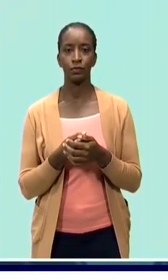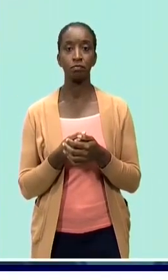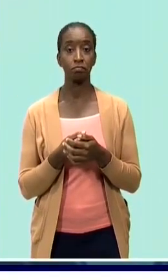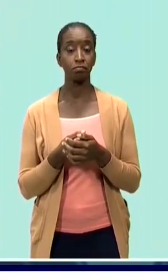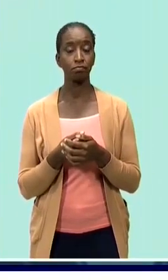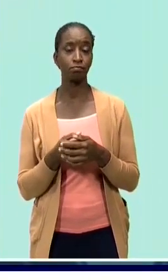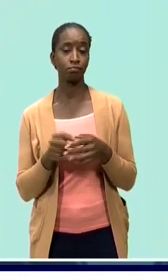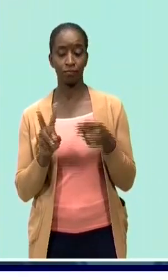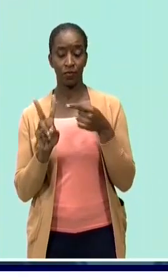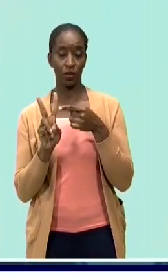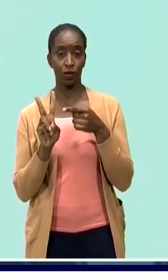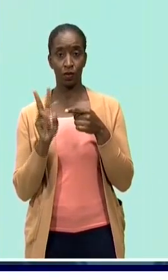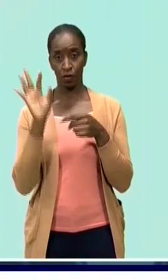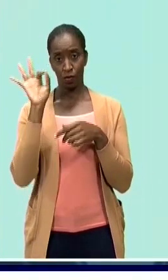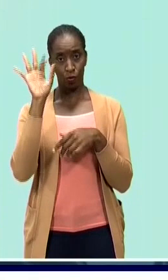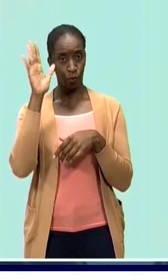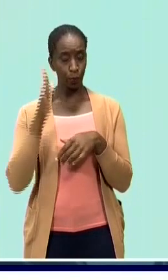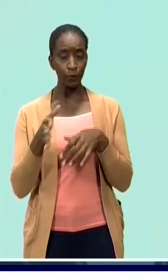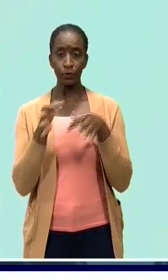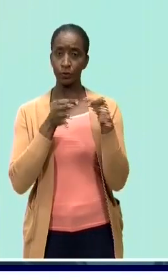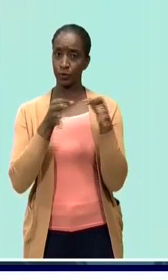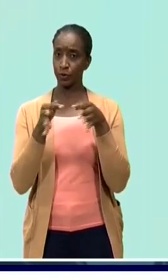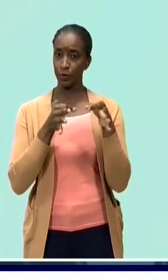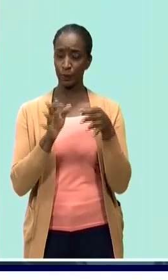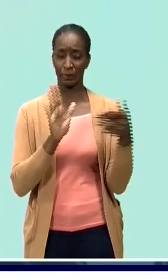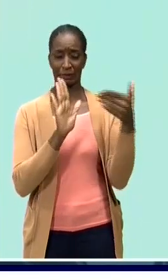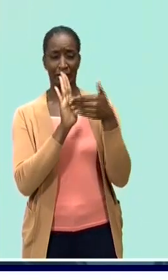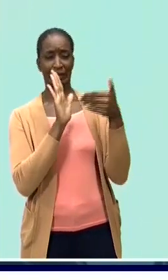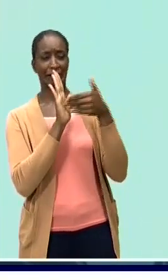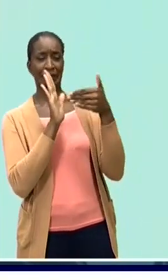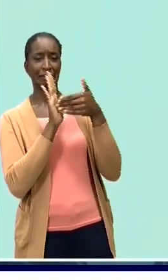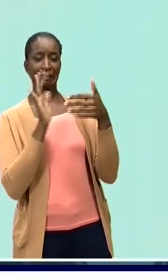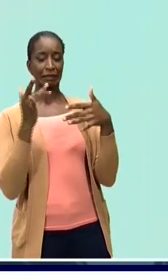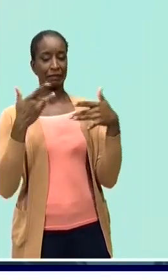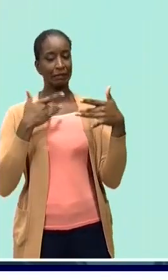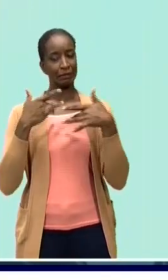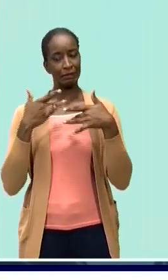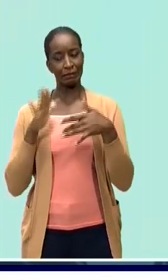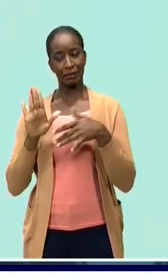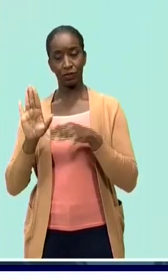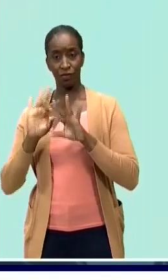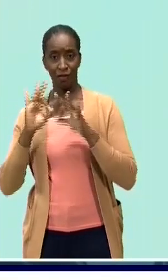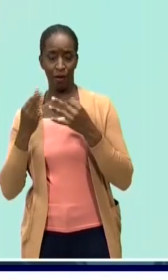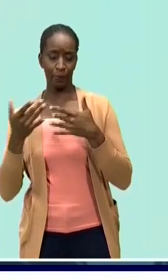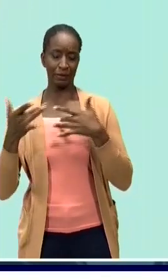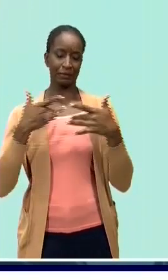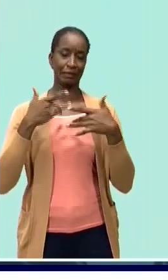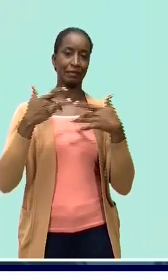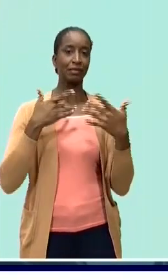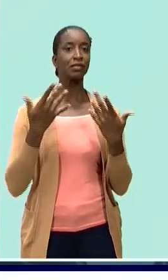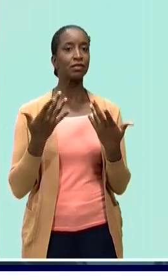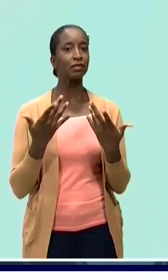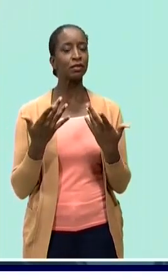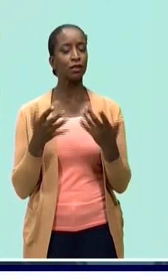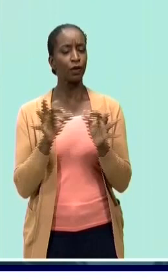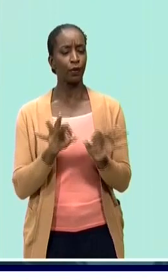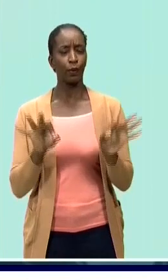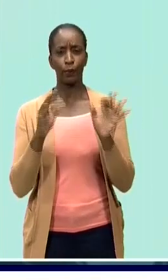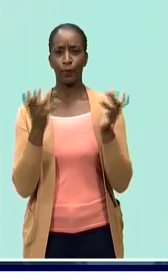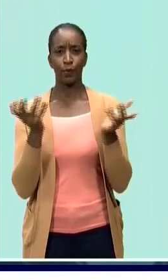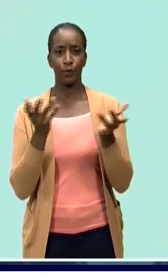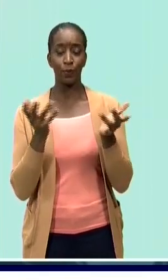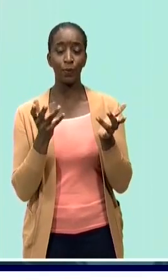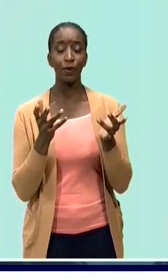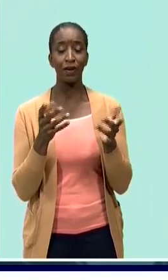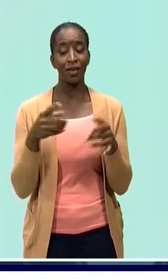Prophet Brown says while the continued harassment is of major concern to him and his family, one of the larger issues relates to how the young people whose